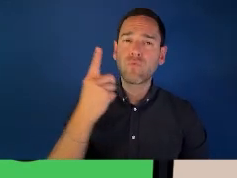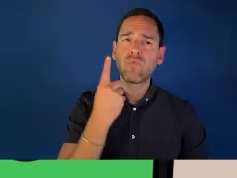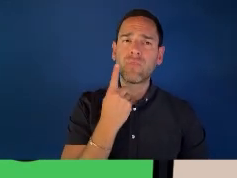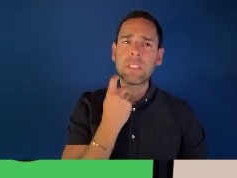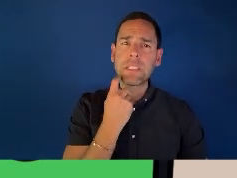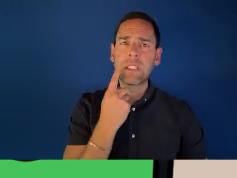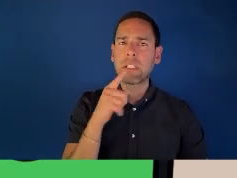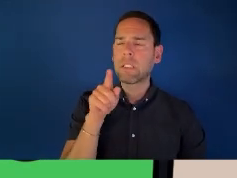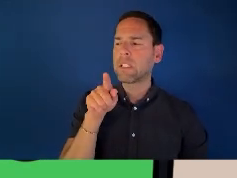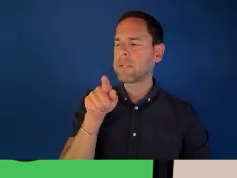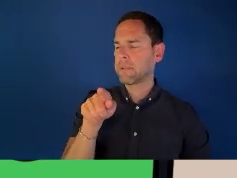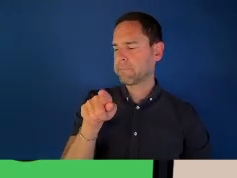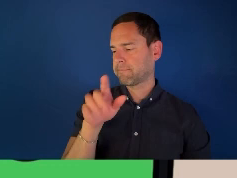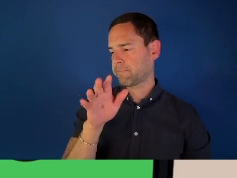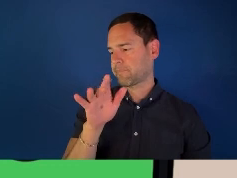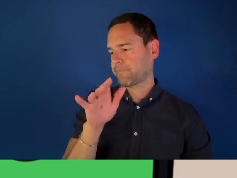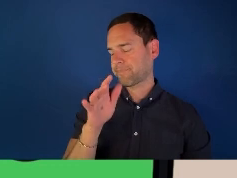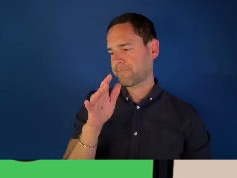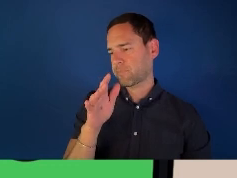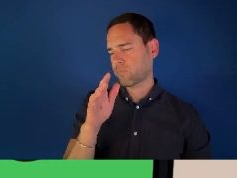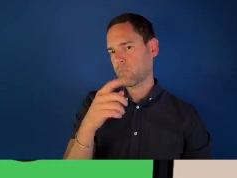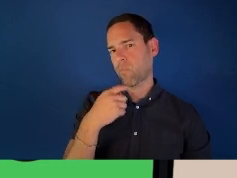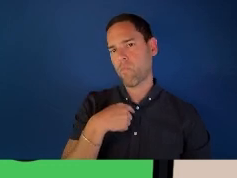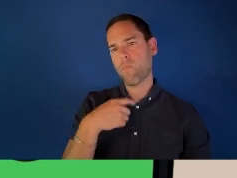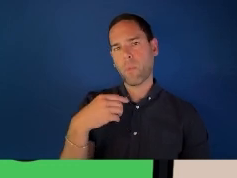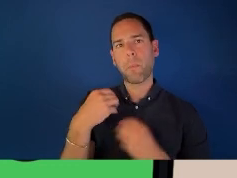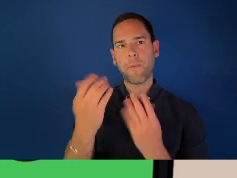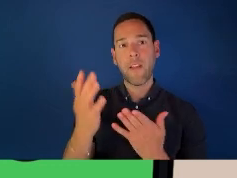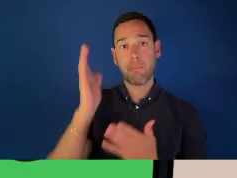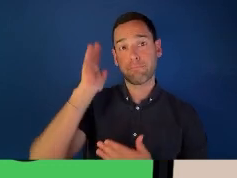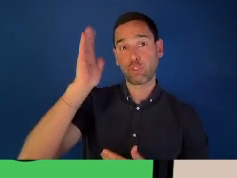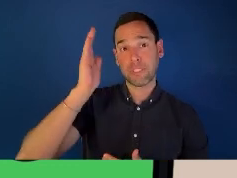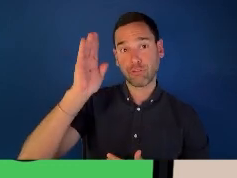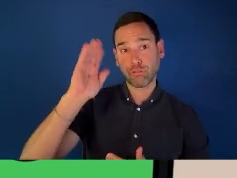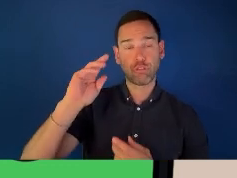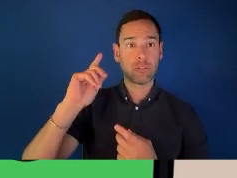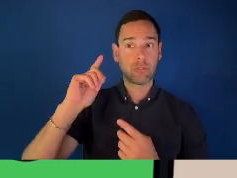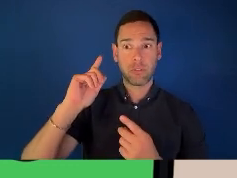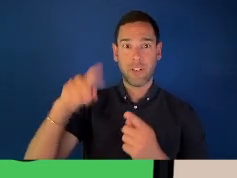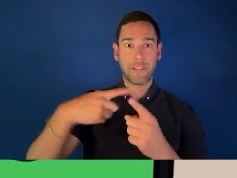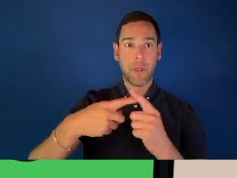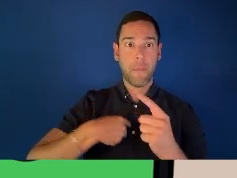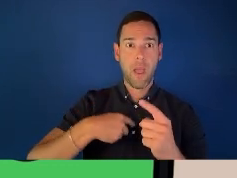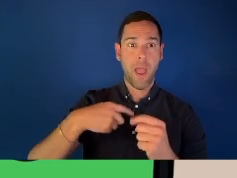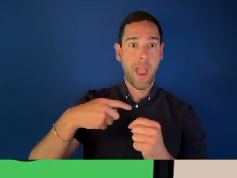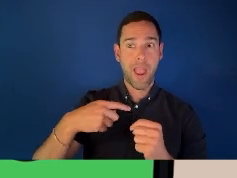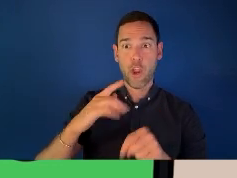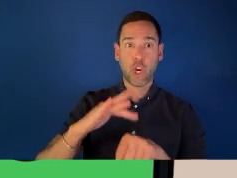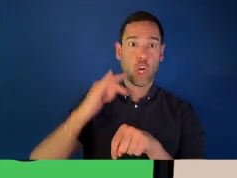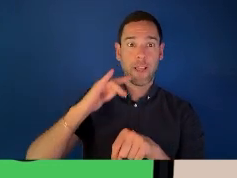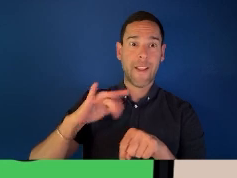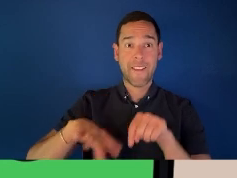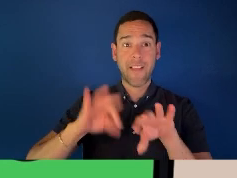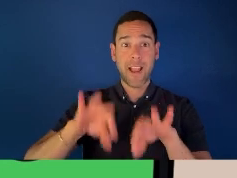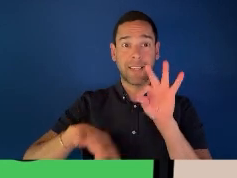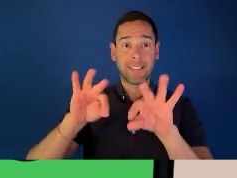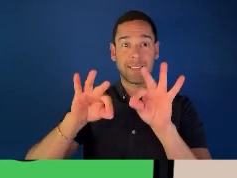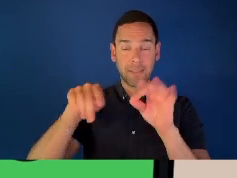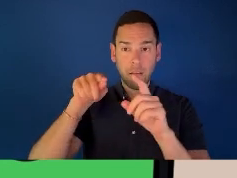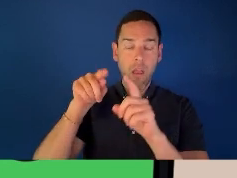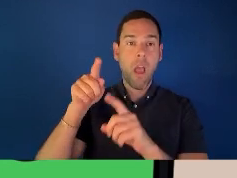their faculty meeting, and got some good feedback on that. So it's really cool to kind of see an immediate impact, like when you present,